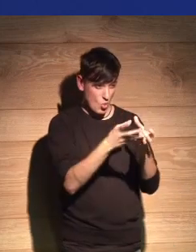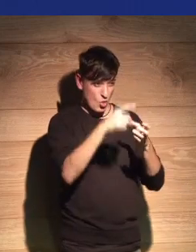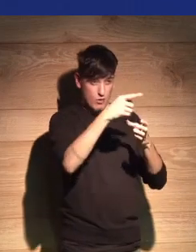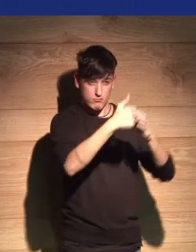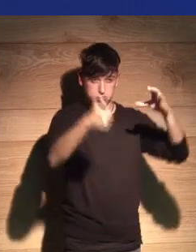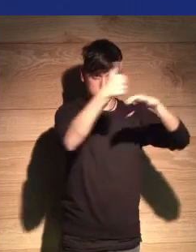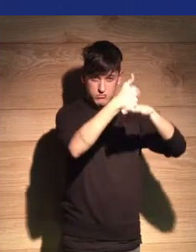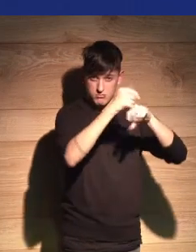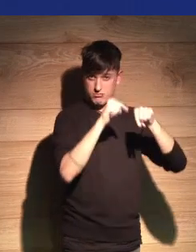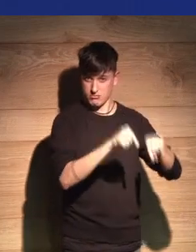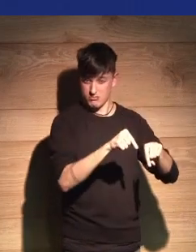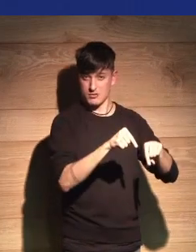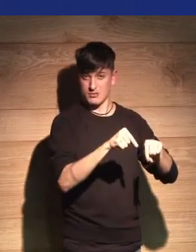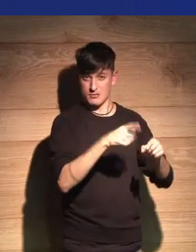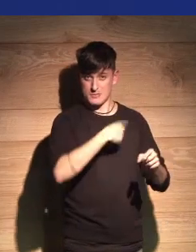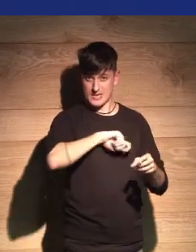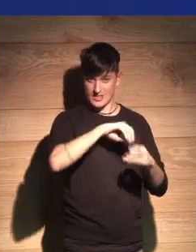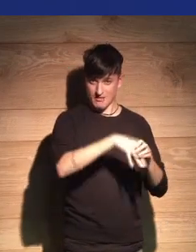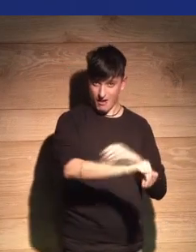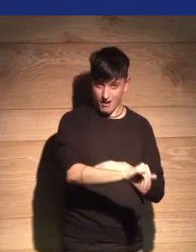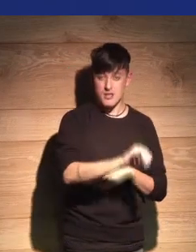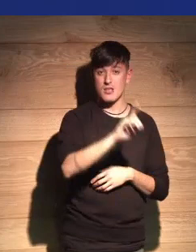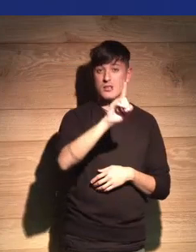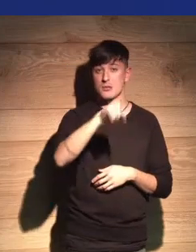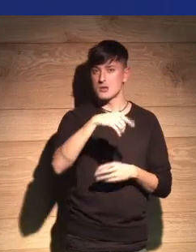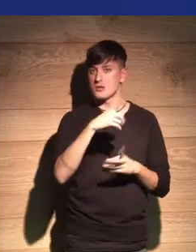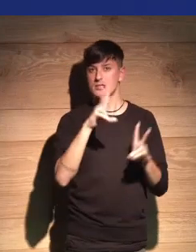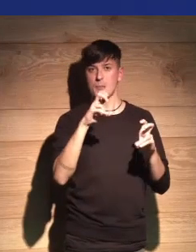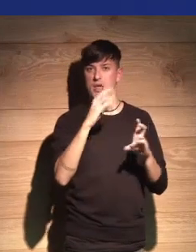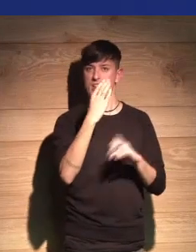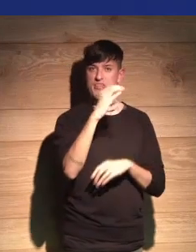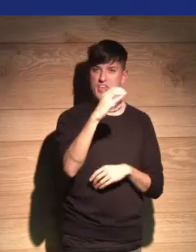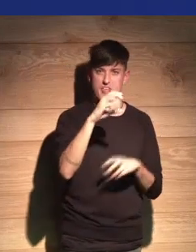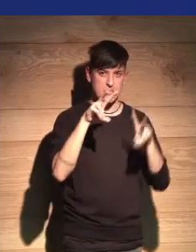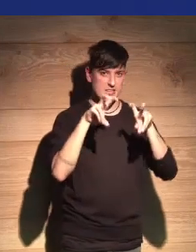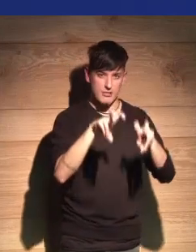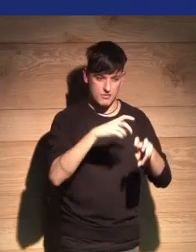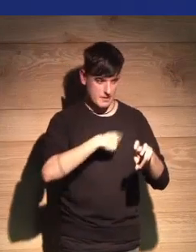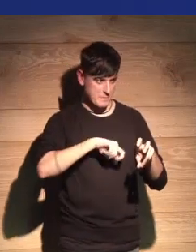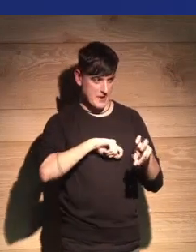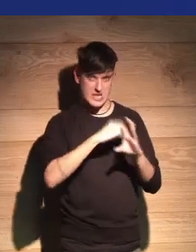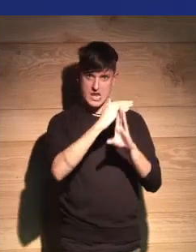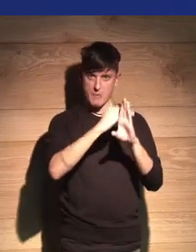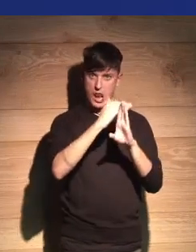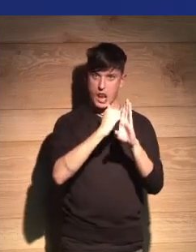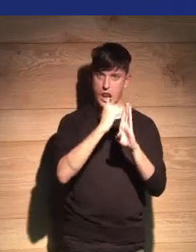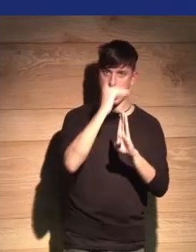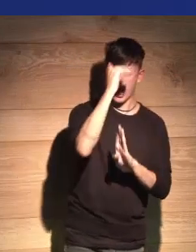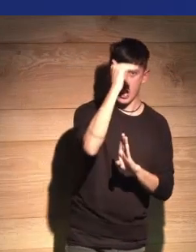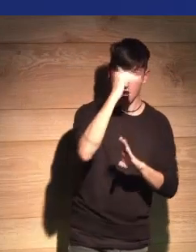are amongst the best in the world. We have institutions that are excellent in the world of science and